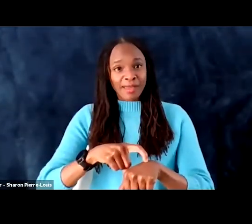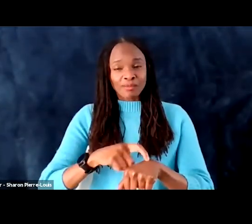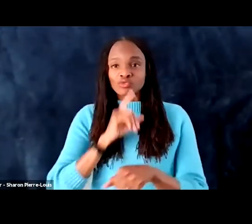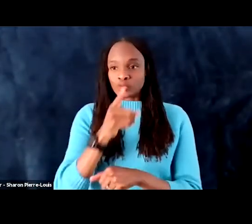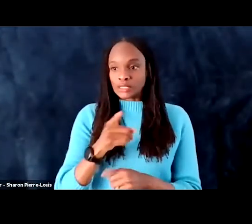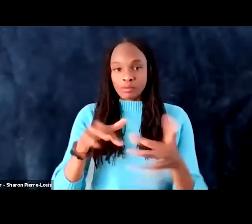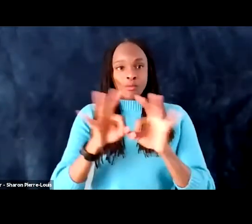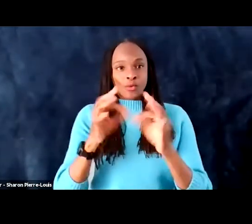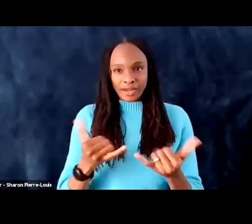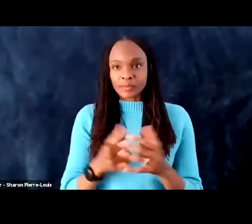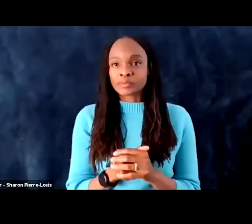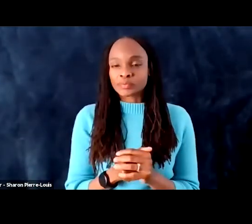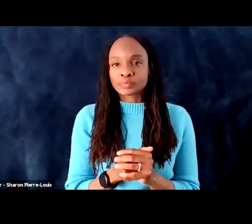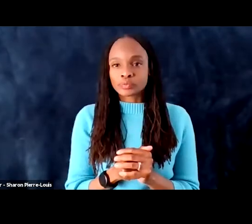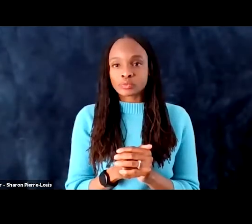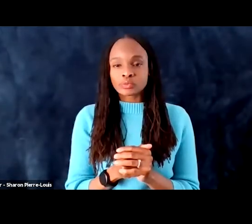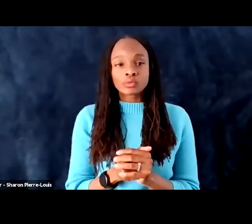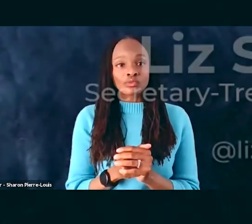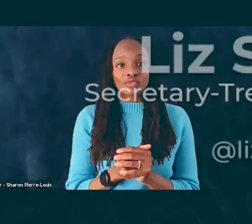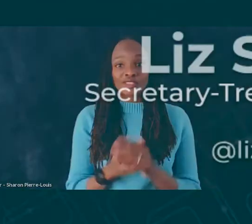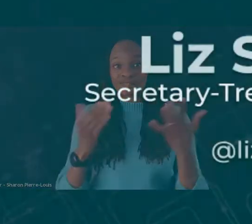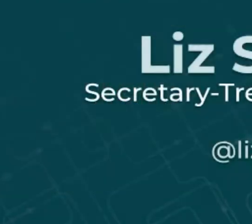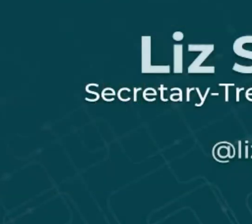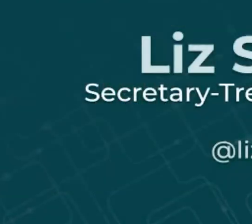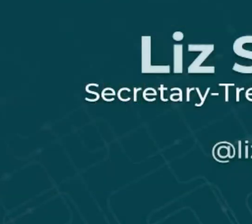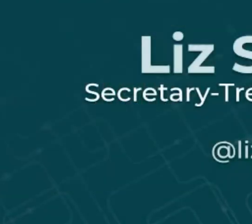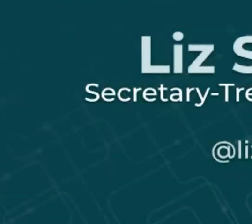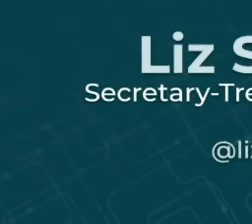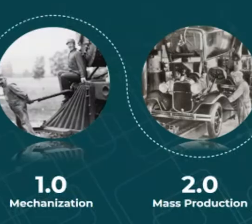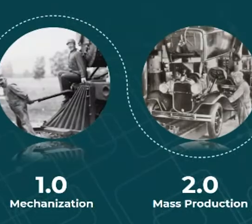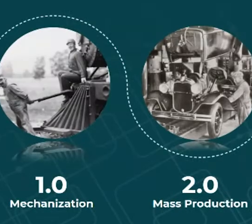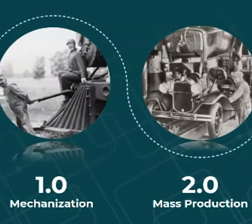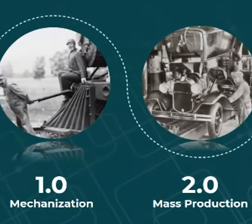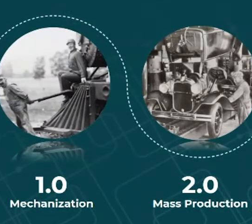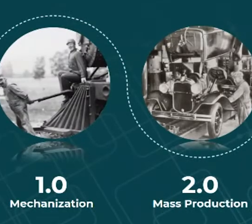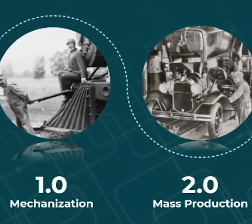critical. So let's jump right in. So